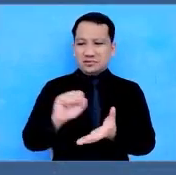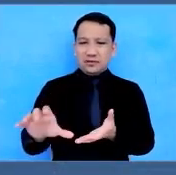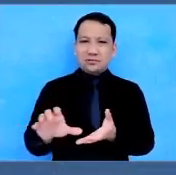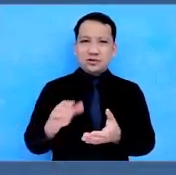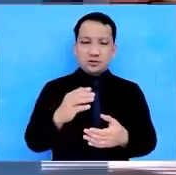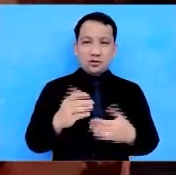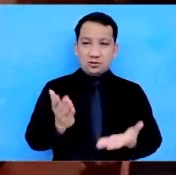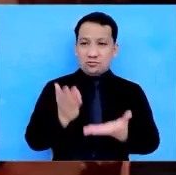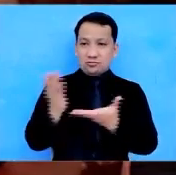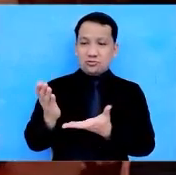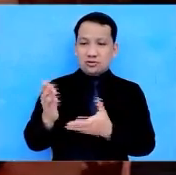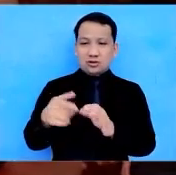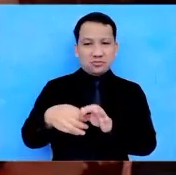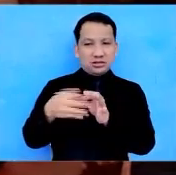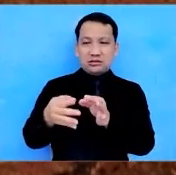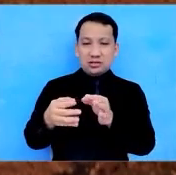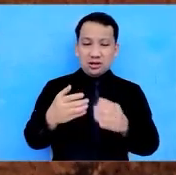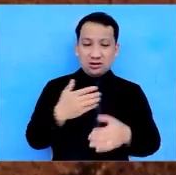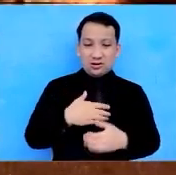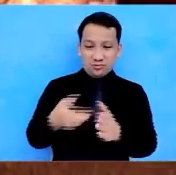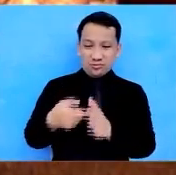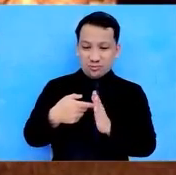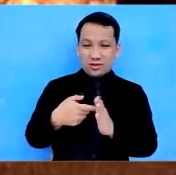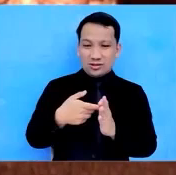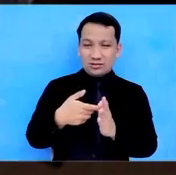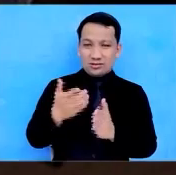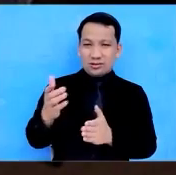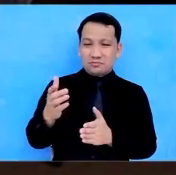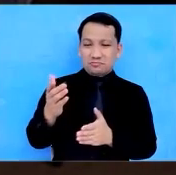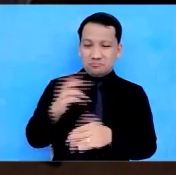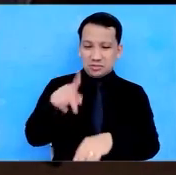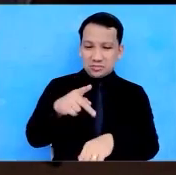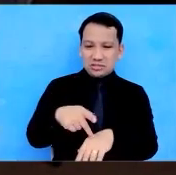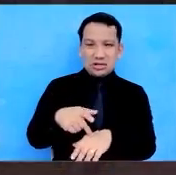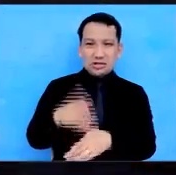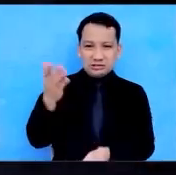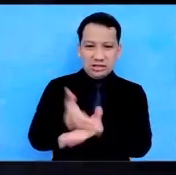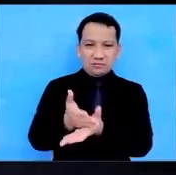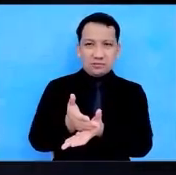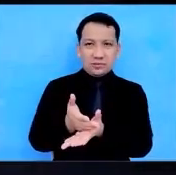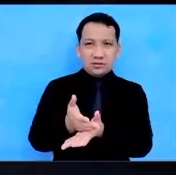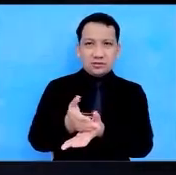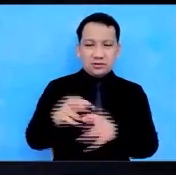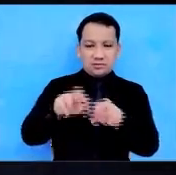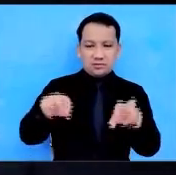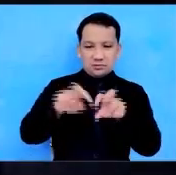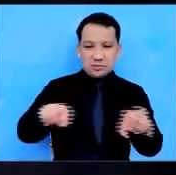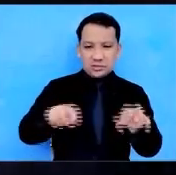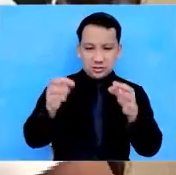ng Pilipinas na suspendihin ang investigasyon sa drug war ng nakaraang Administrasyong Duterte. Giit ng